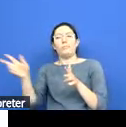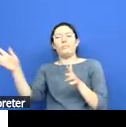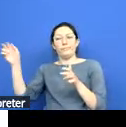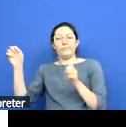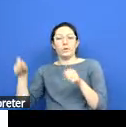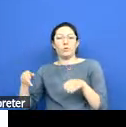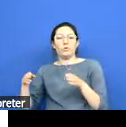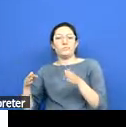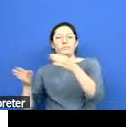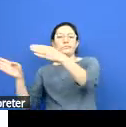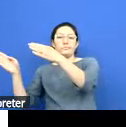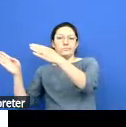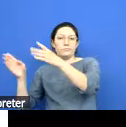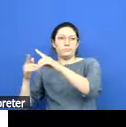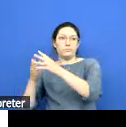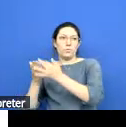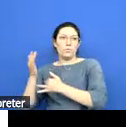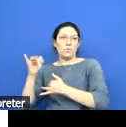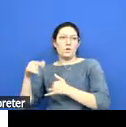green curb.